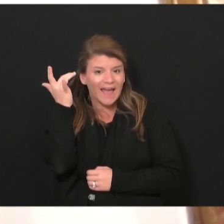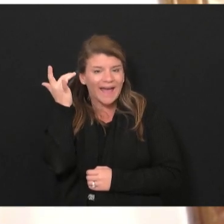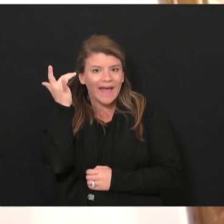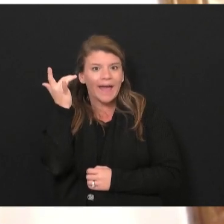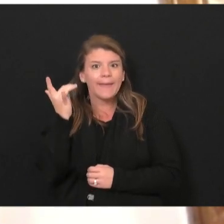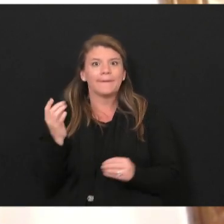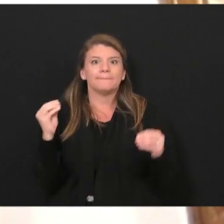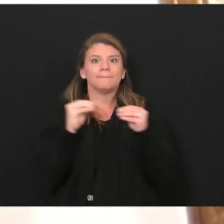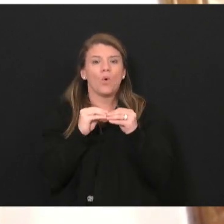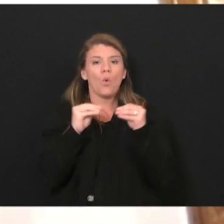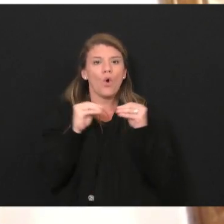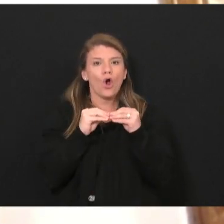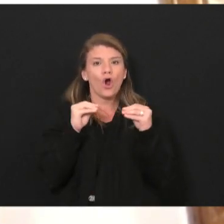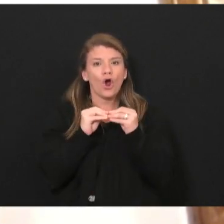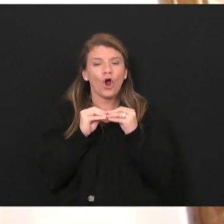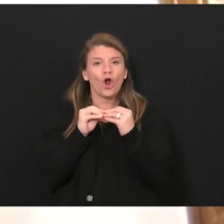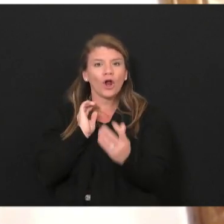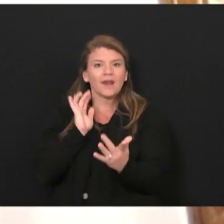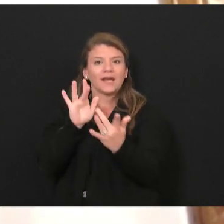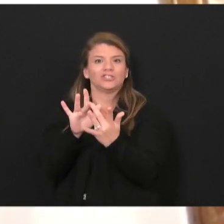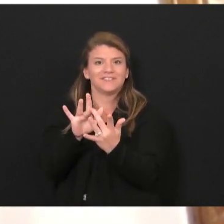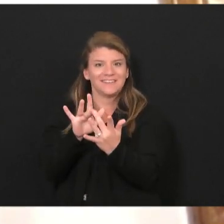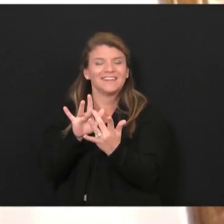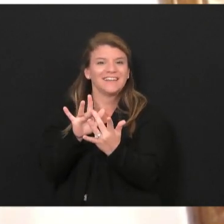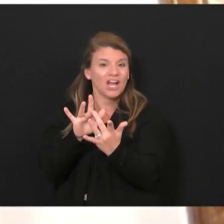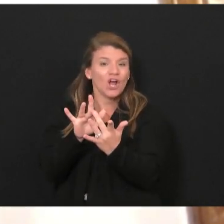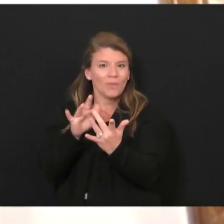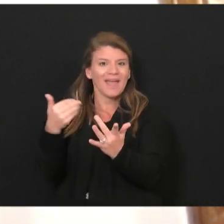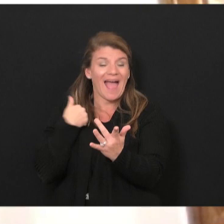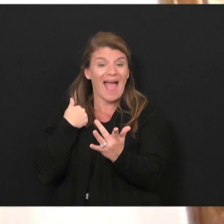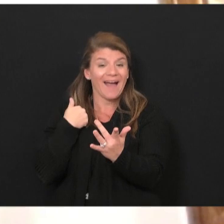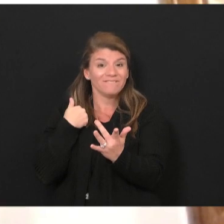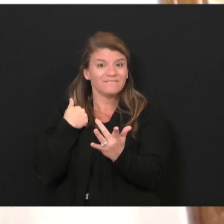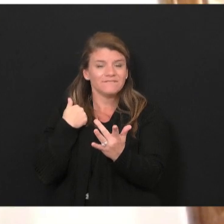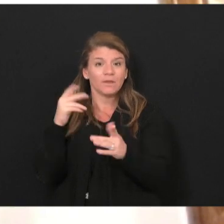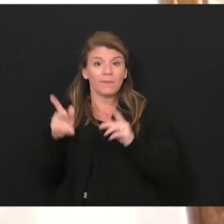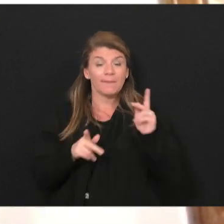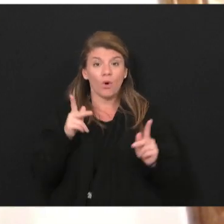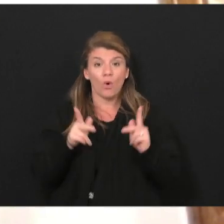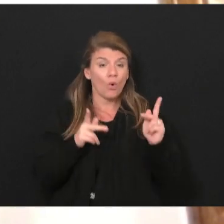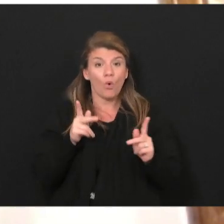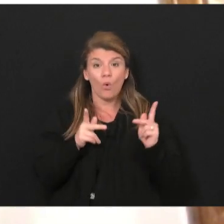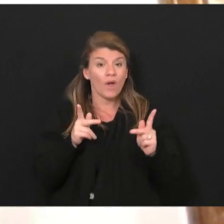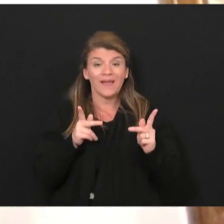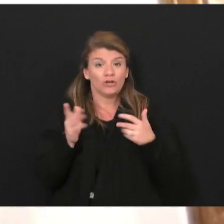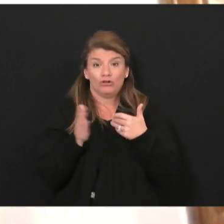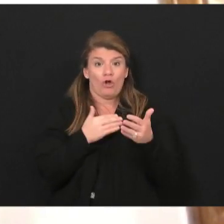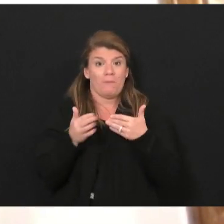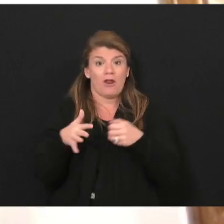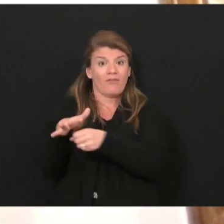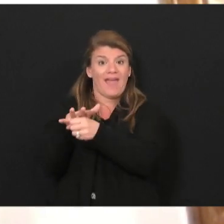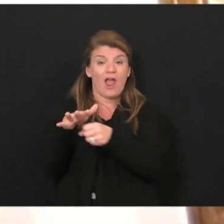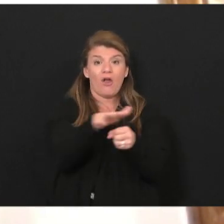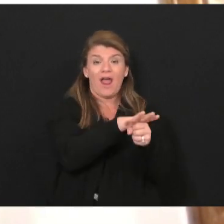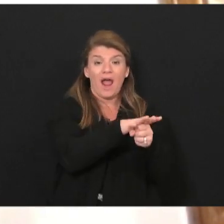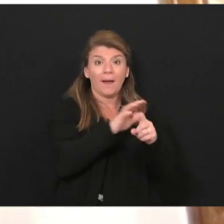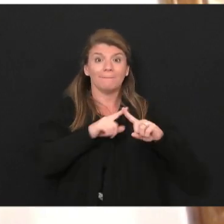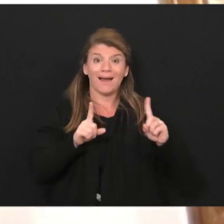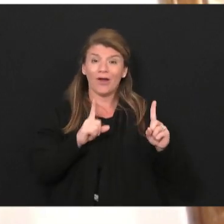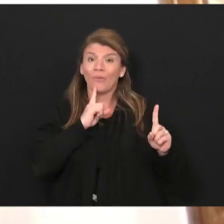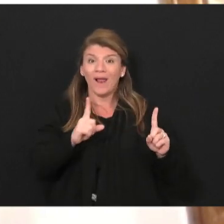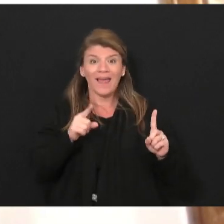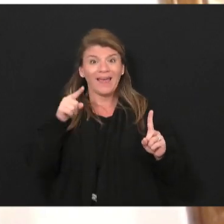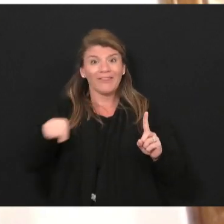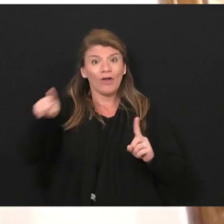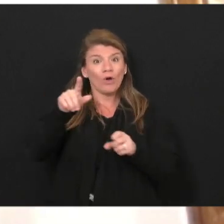between people, particularly from endemic areas to less endemic areas, the more